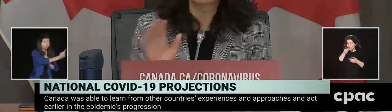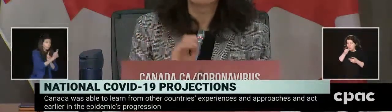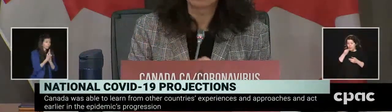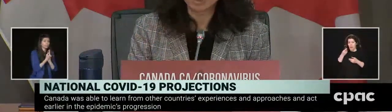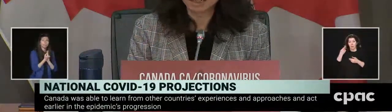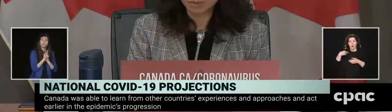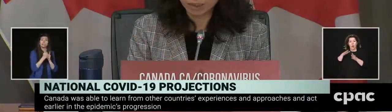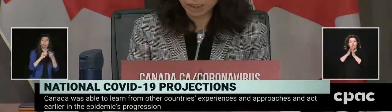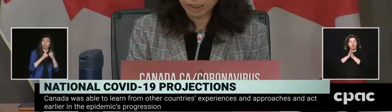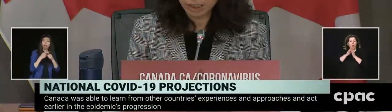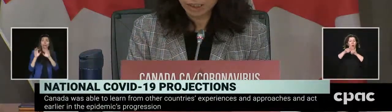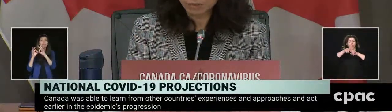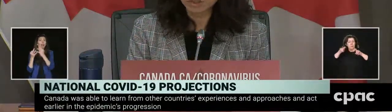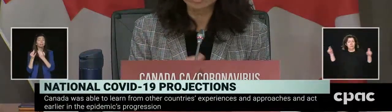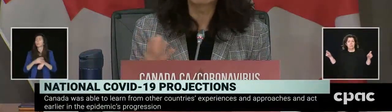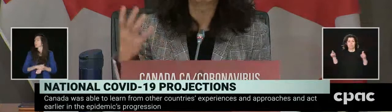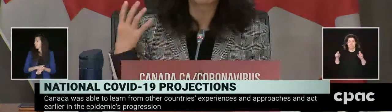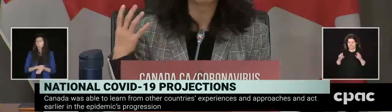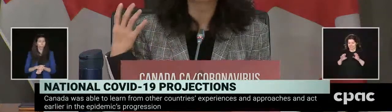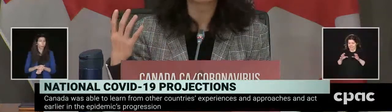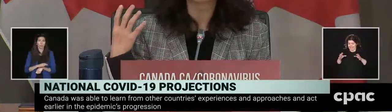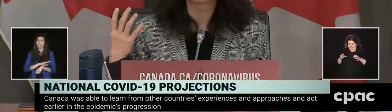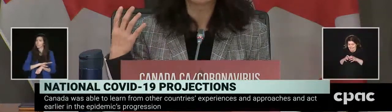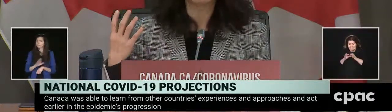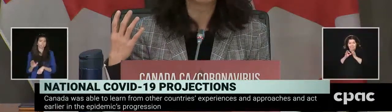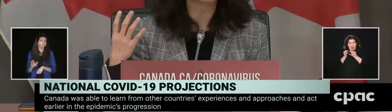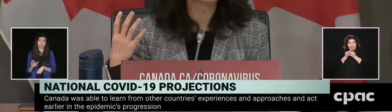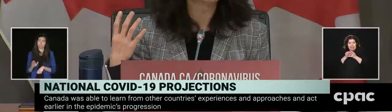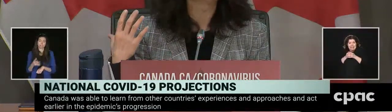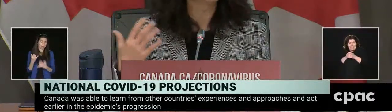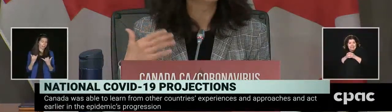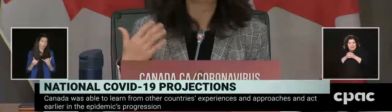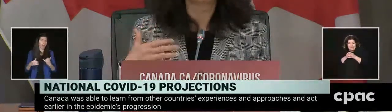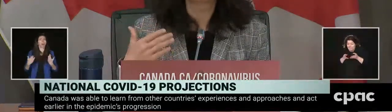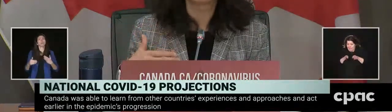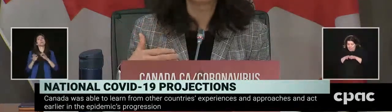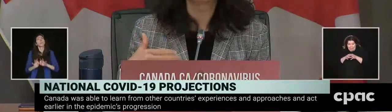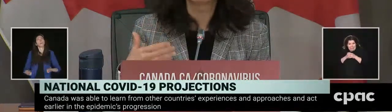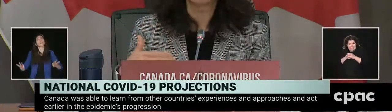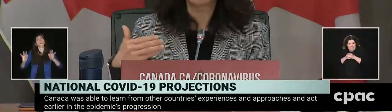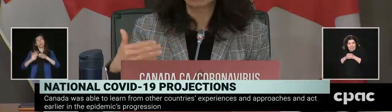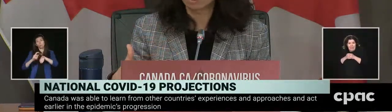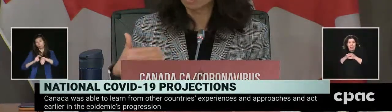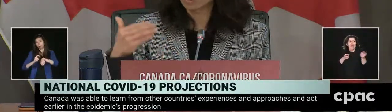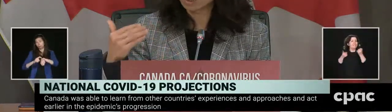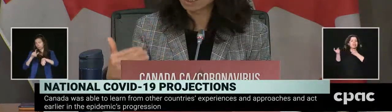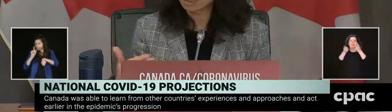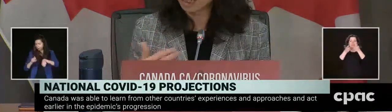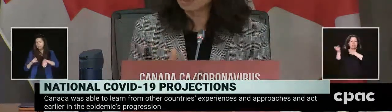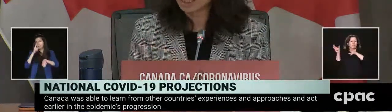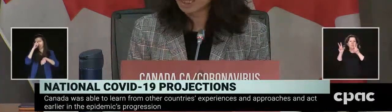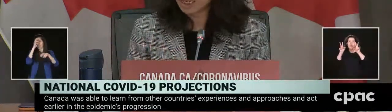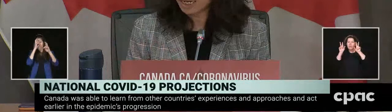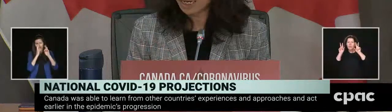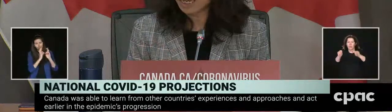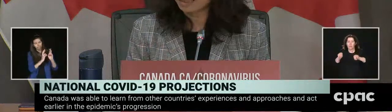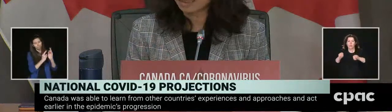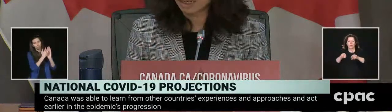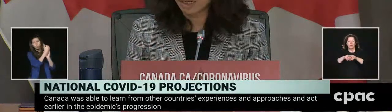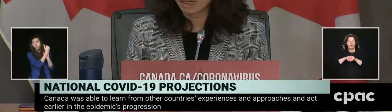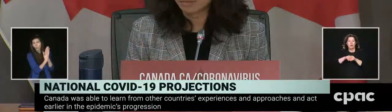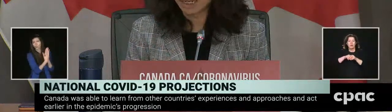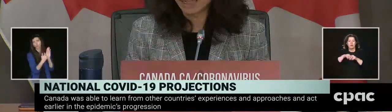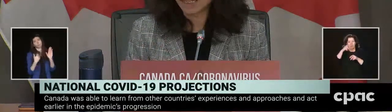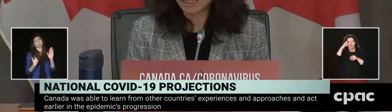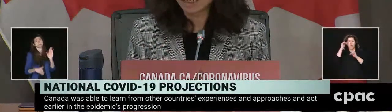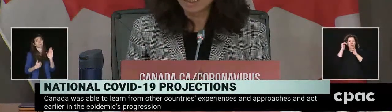very critical time period, but just remember what could happen if we don't try really hard at this time.